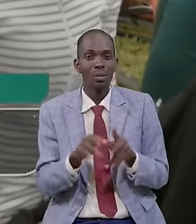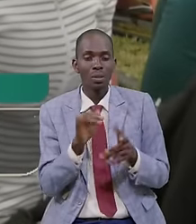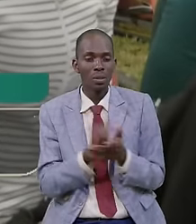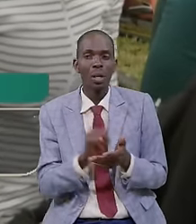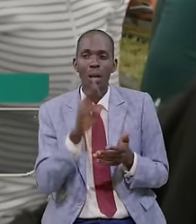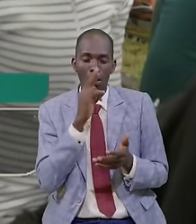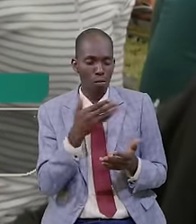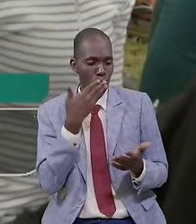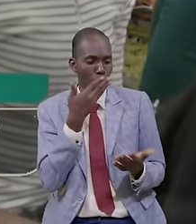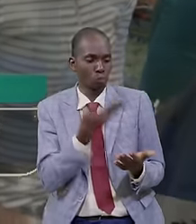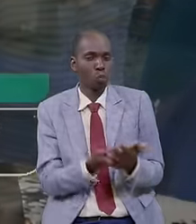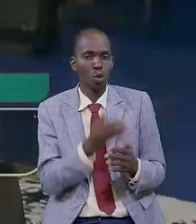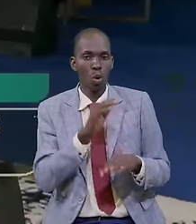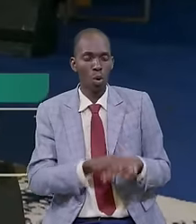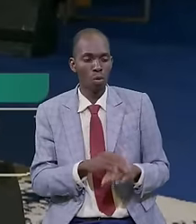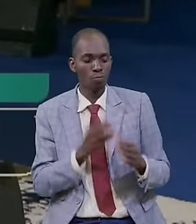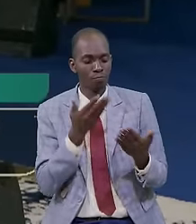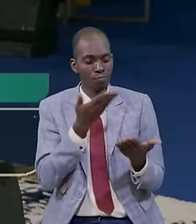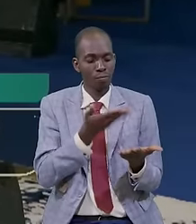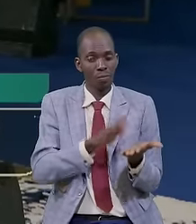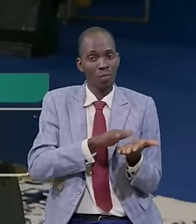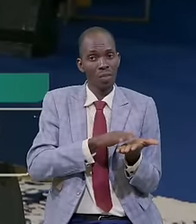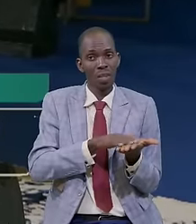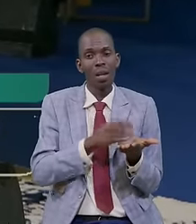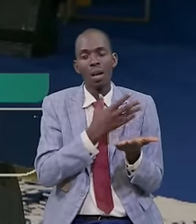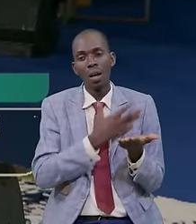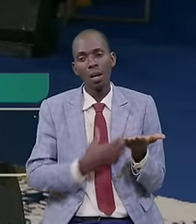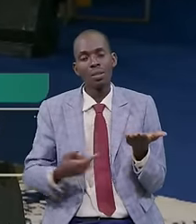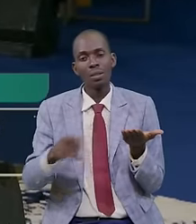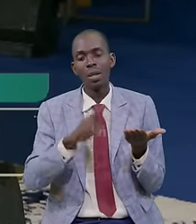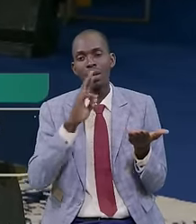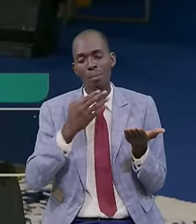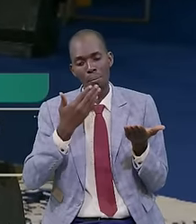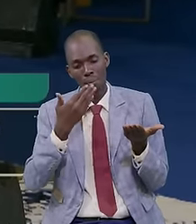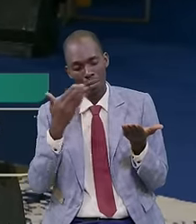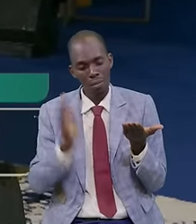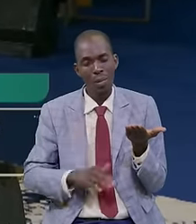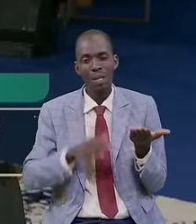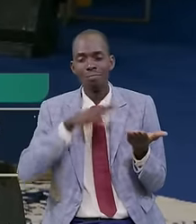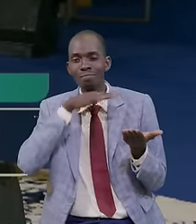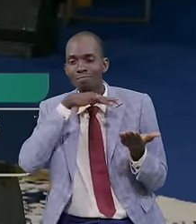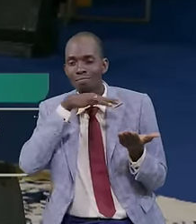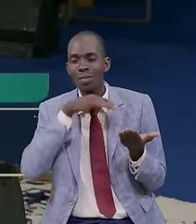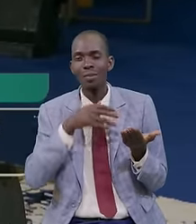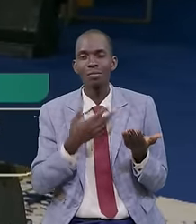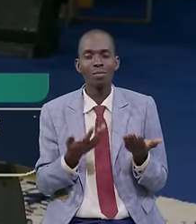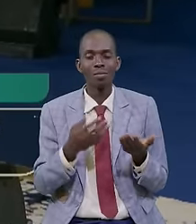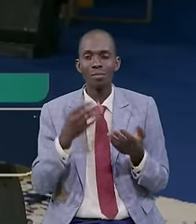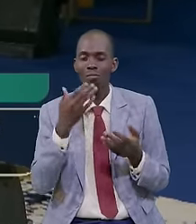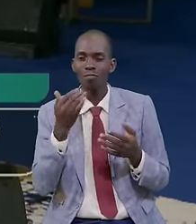on one side and they are uncooked. They are rotting, they are raw, and they are